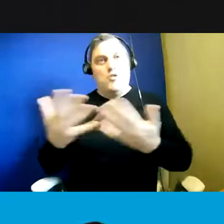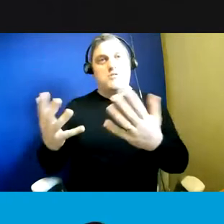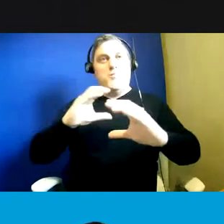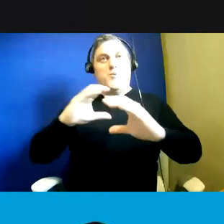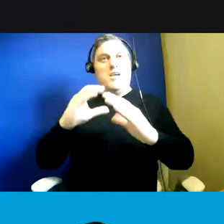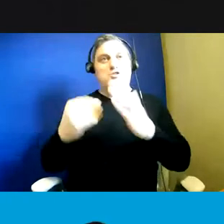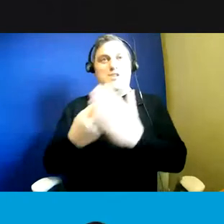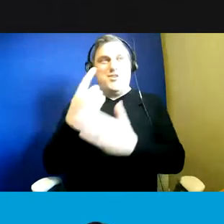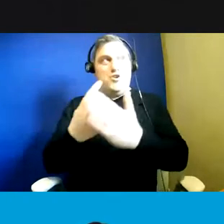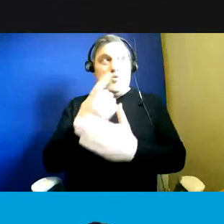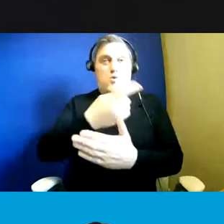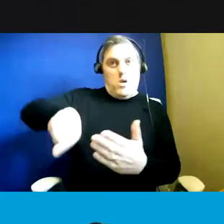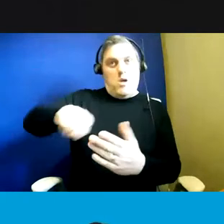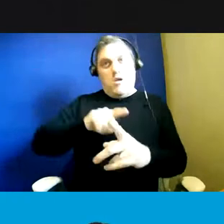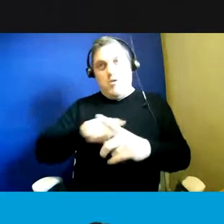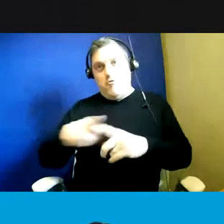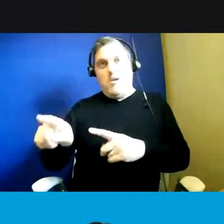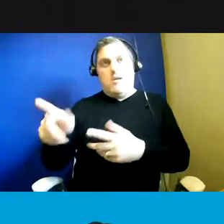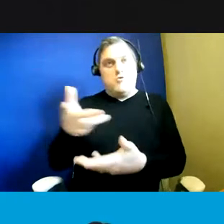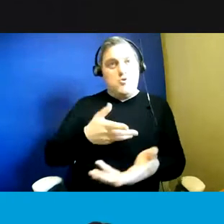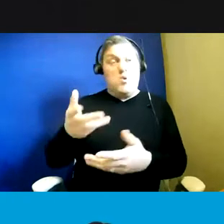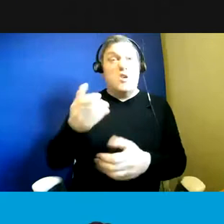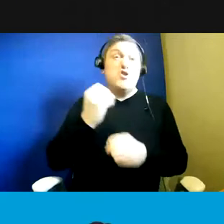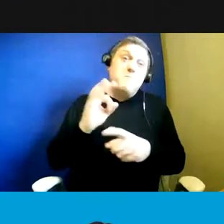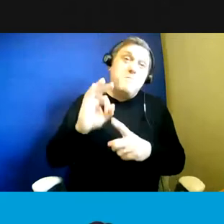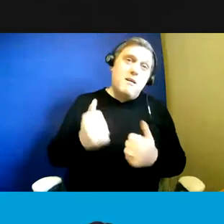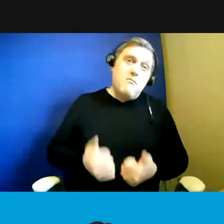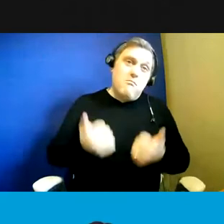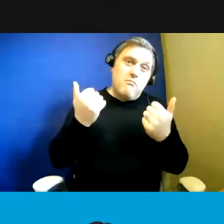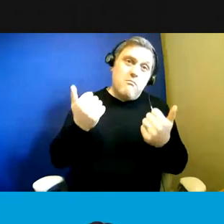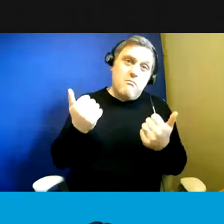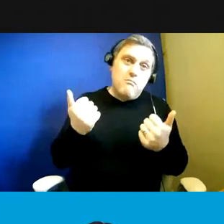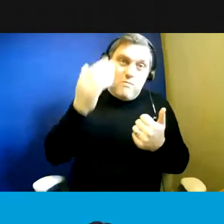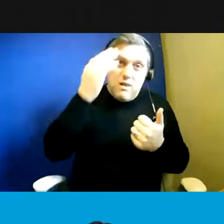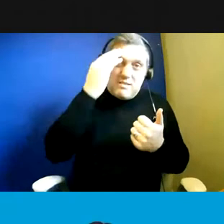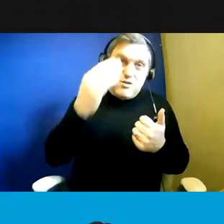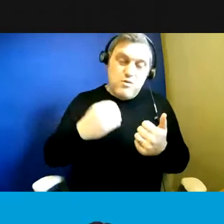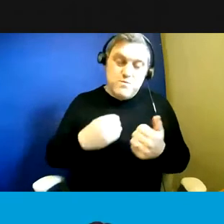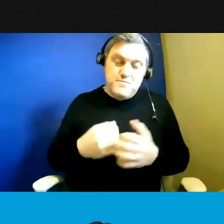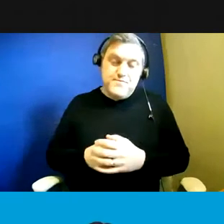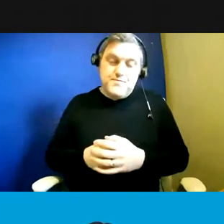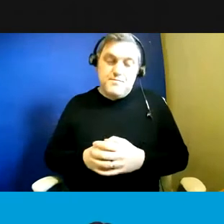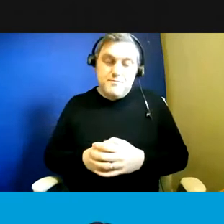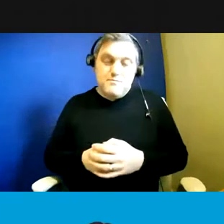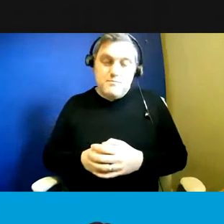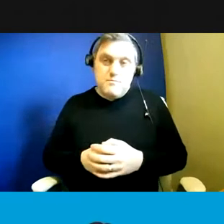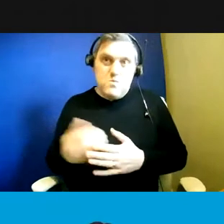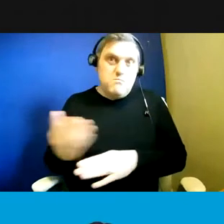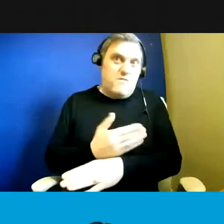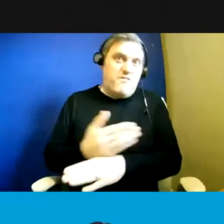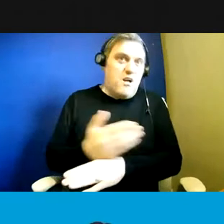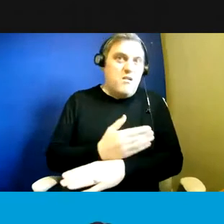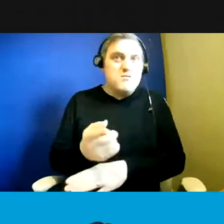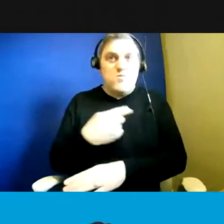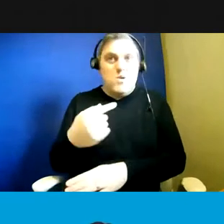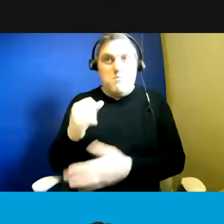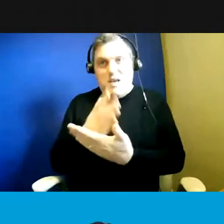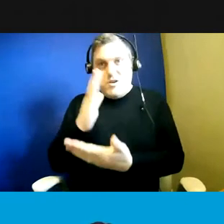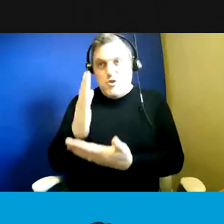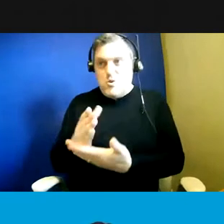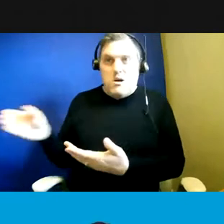that we are set up to get, and the GPs are being brilliant at letting us know about that so we can be pre-warned and we can make sure that we make the